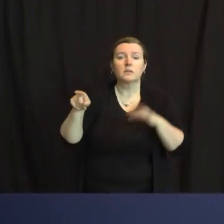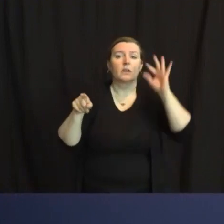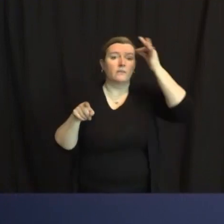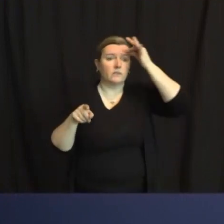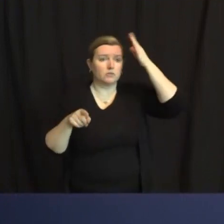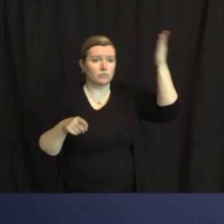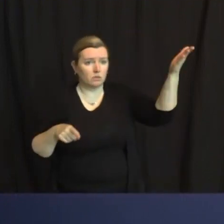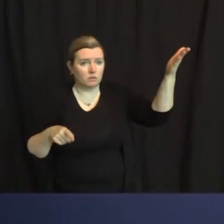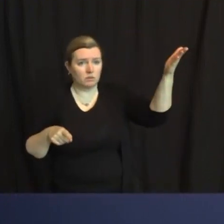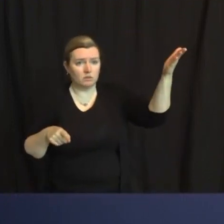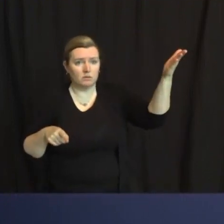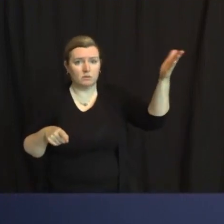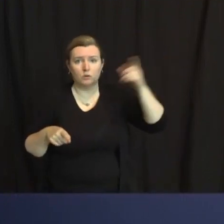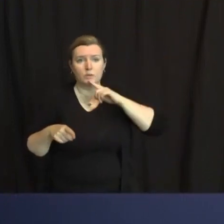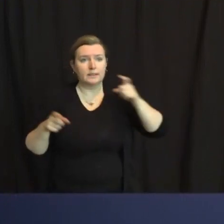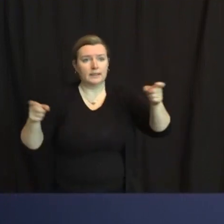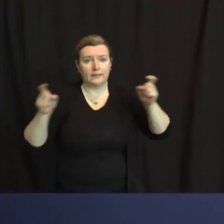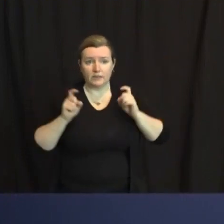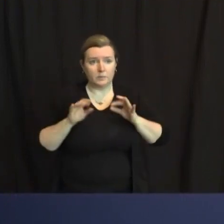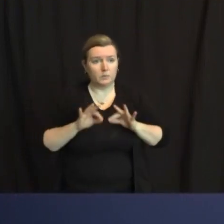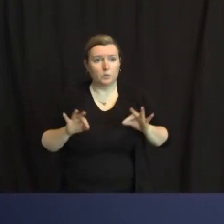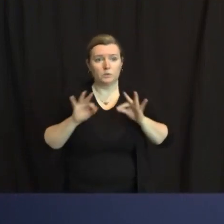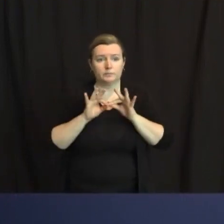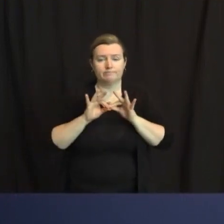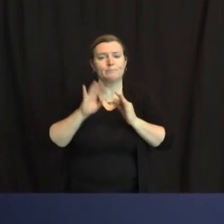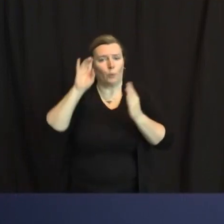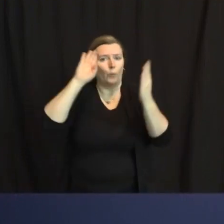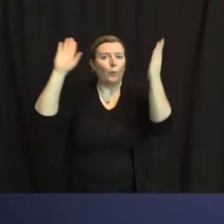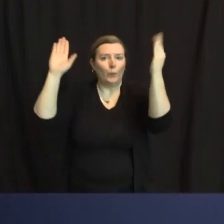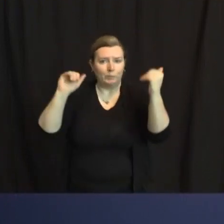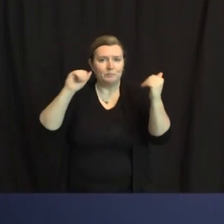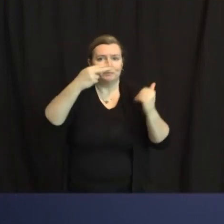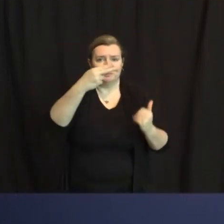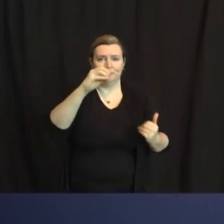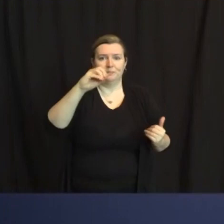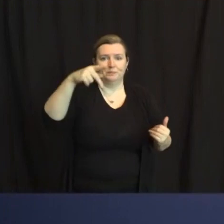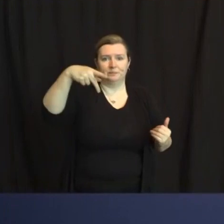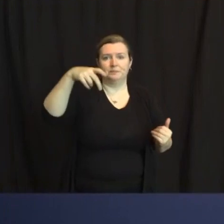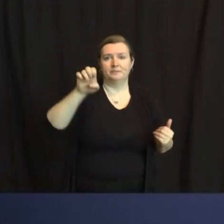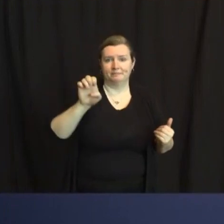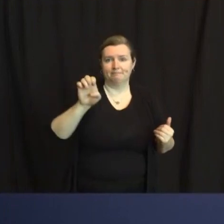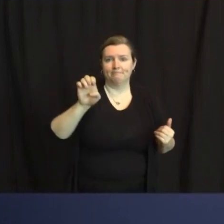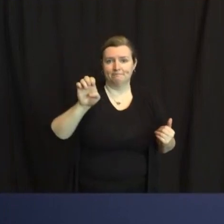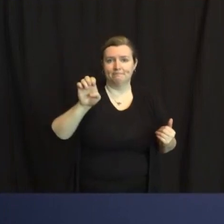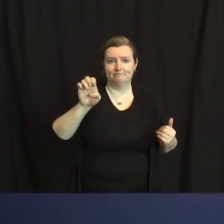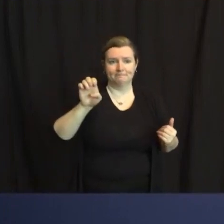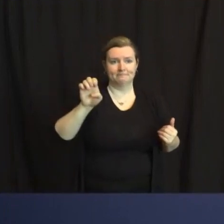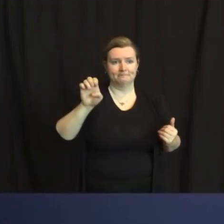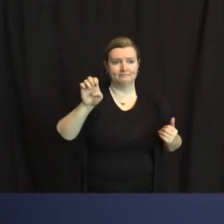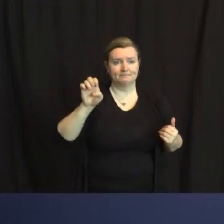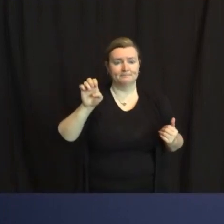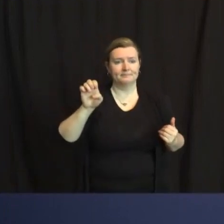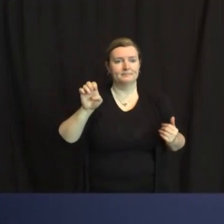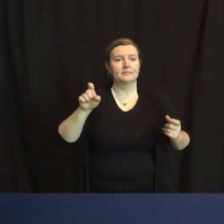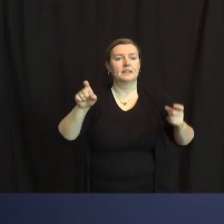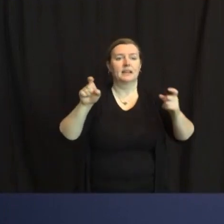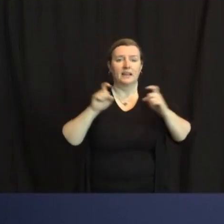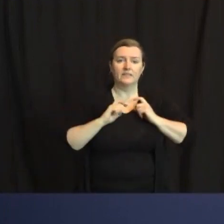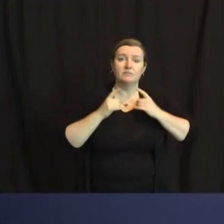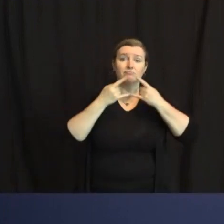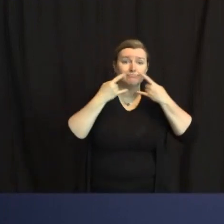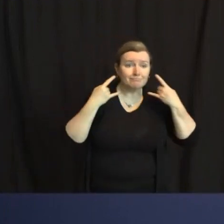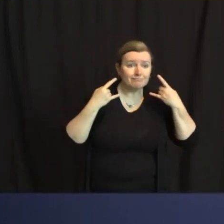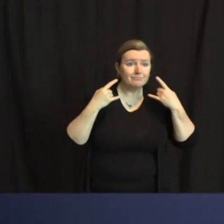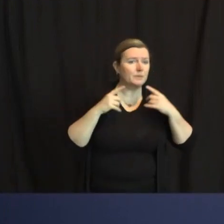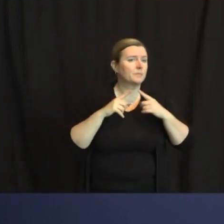beyond all of the physical things and personnel needs that they met. The fact that they delivered hope, and hope in the midst of the chaos